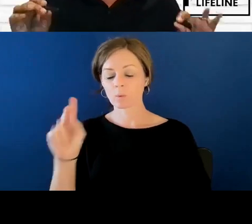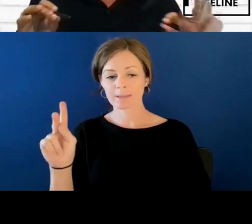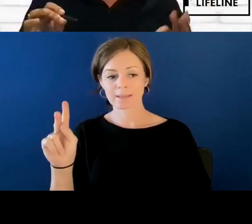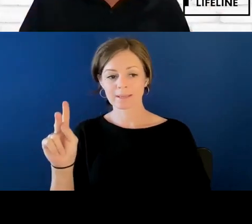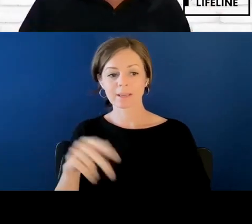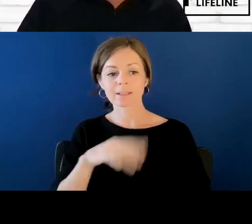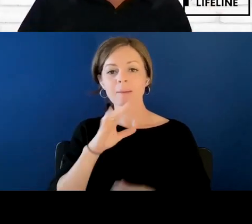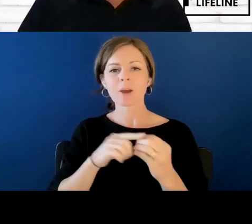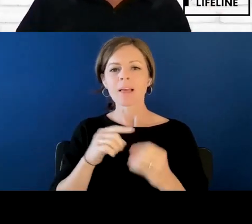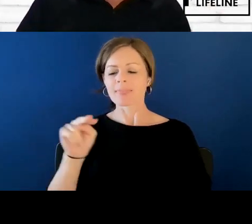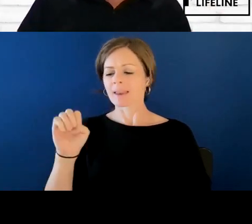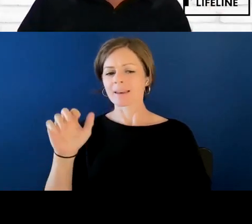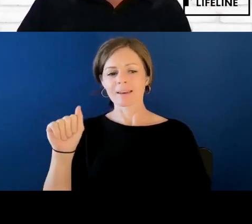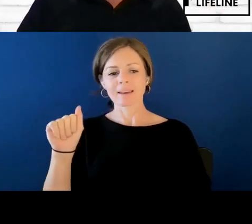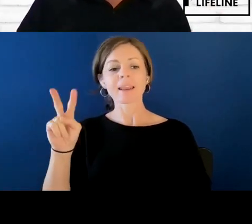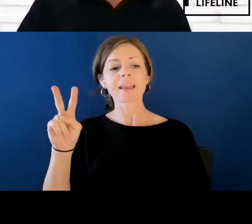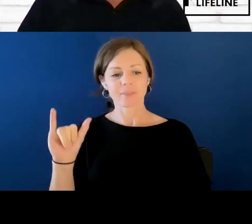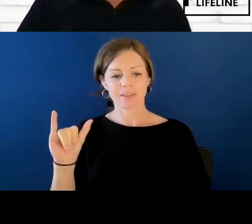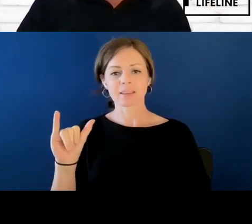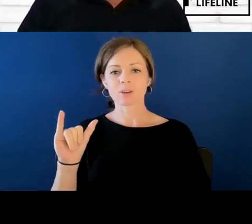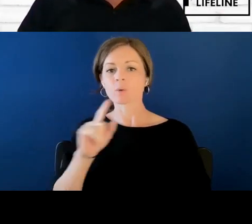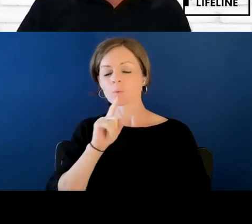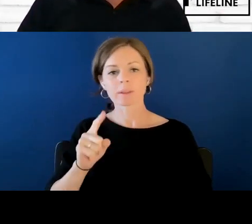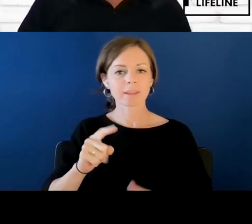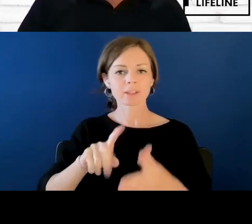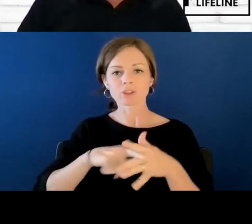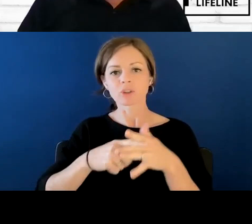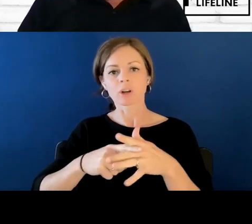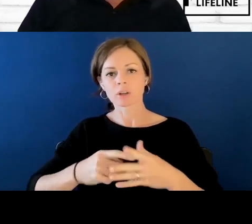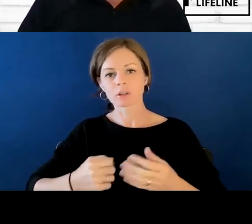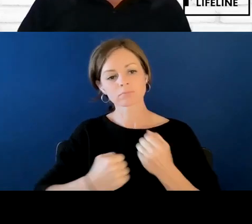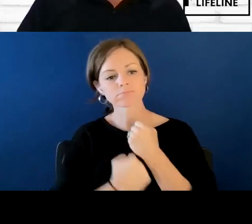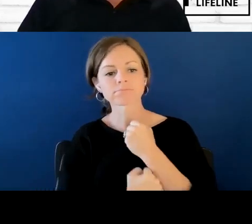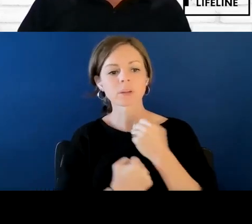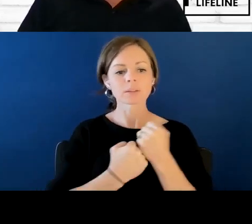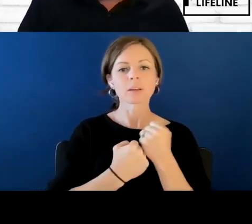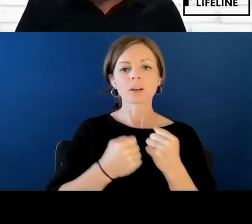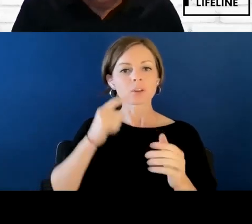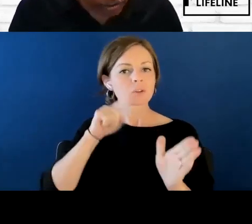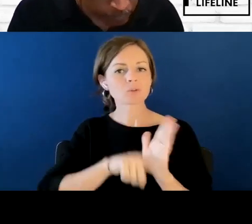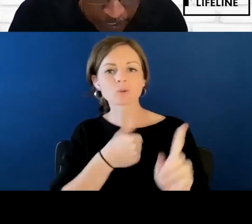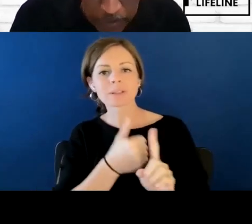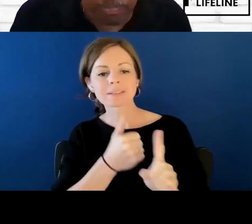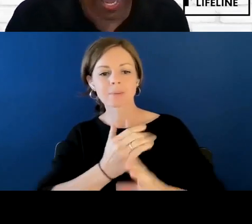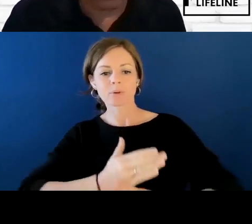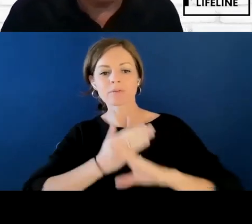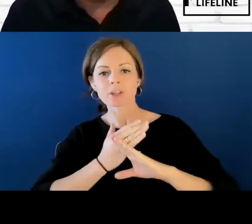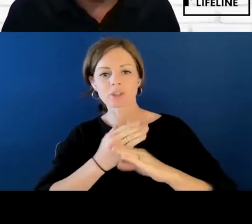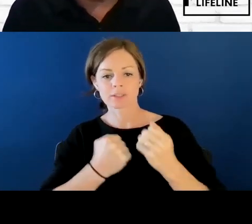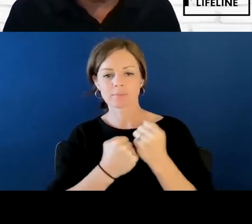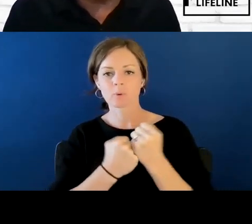bolstering suicide prevention support under the development of the Brandon Act. And this was published just a few days